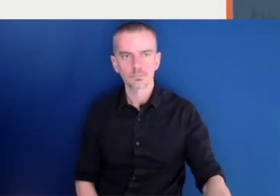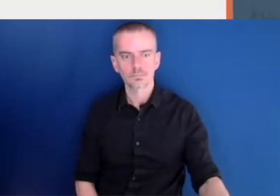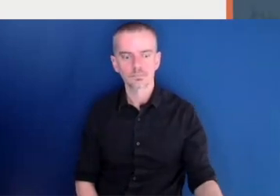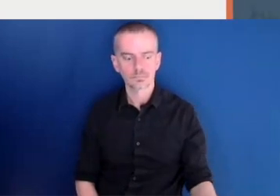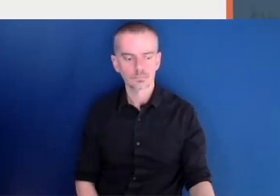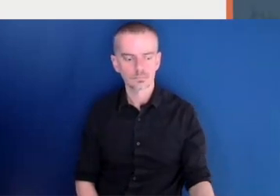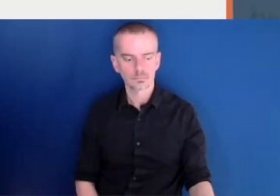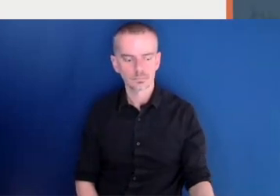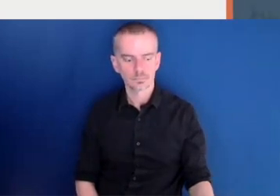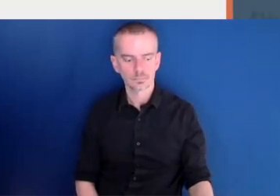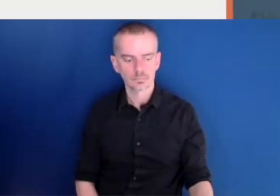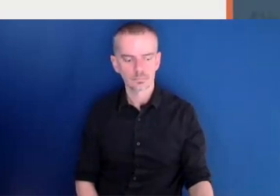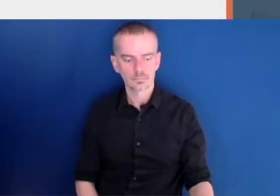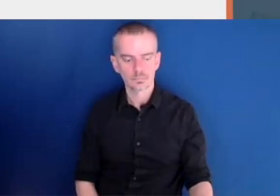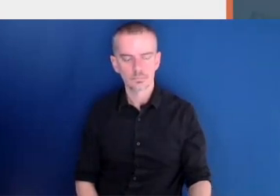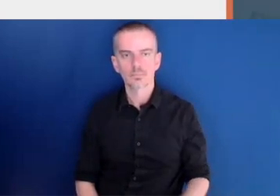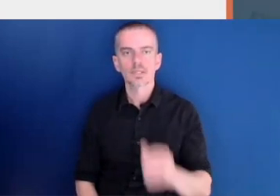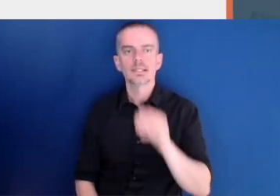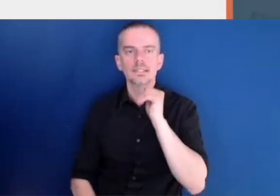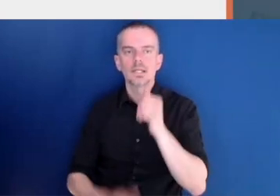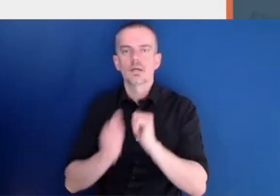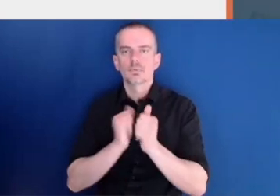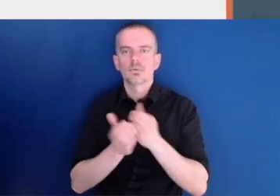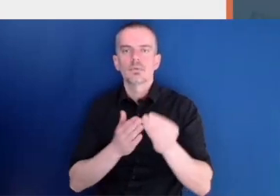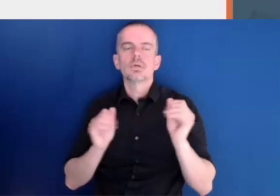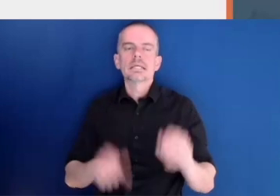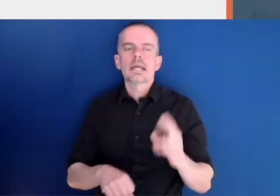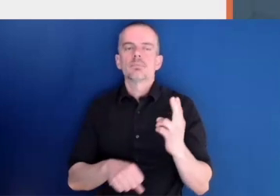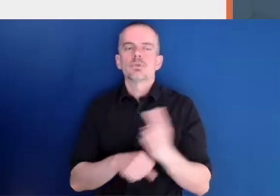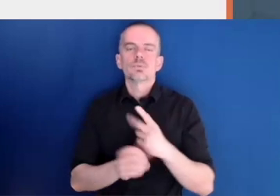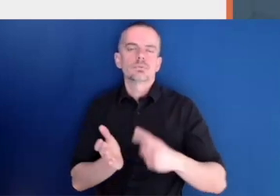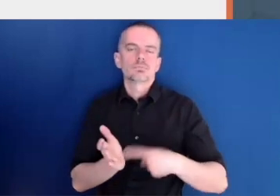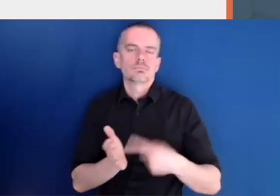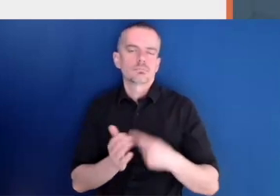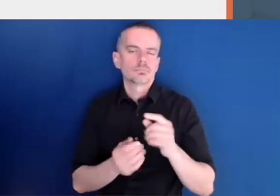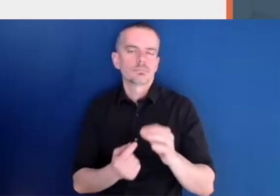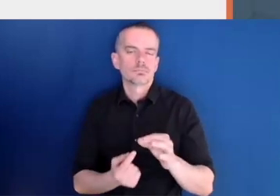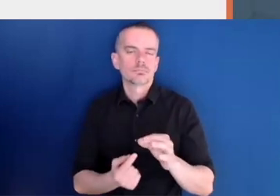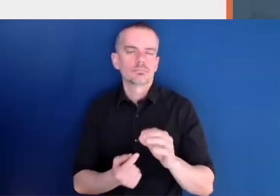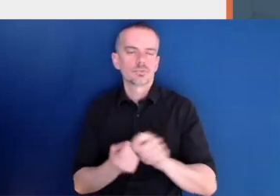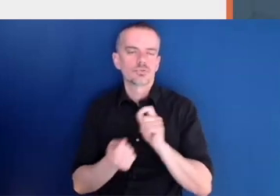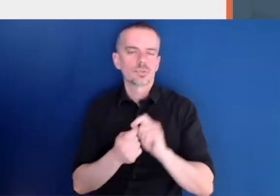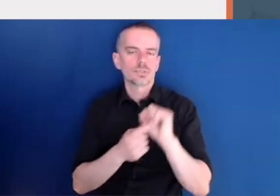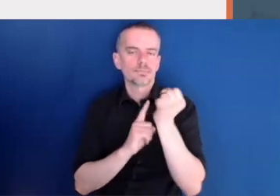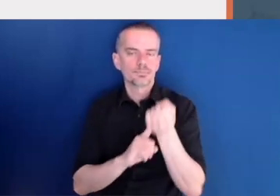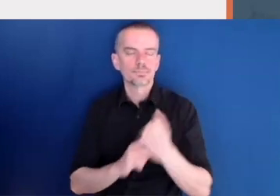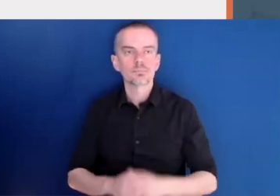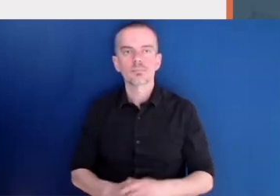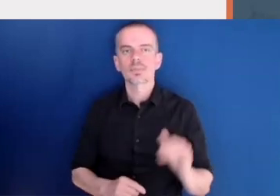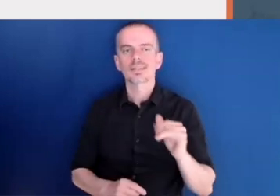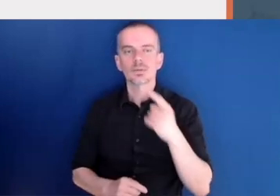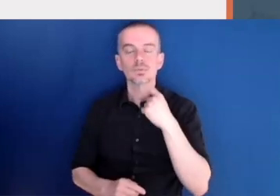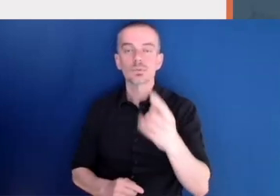But non-competitive procurement can be used in certain cases. So as we mentioned, that micro